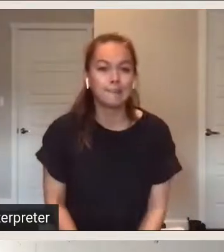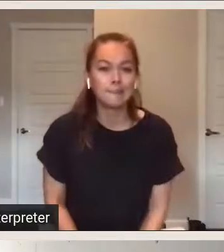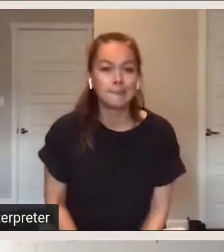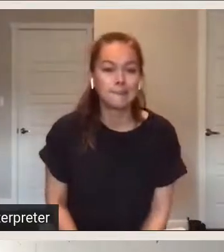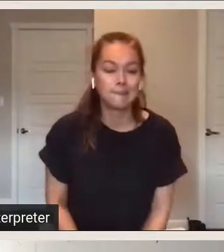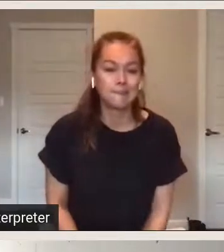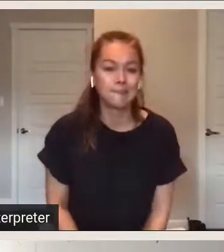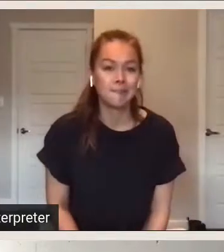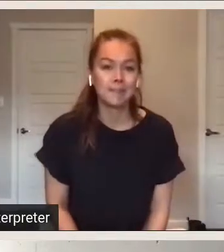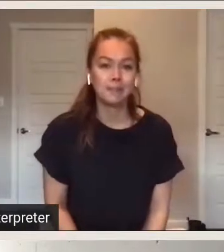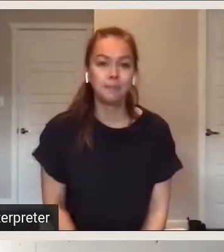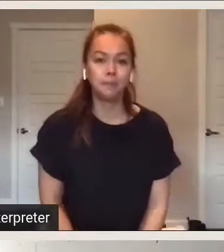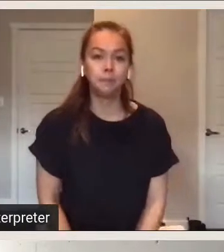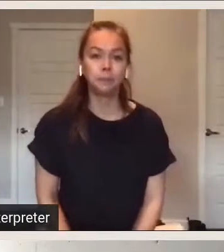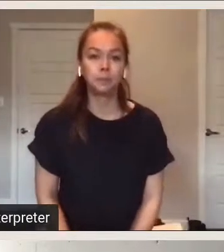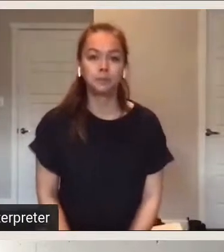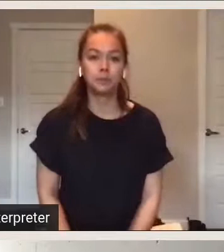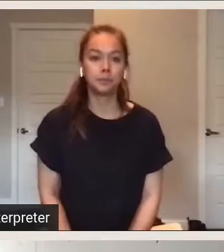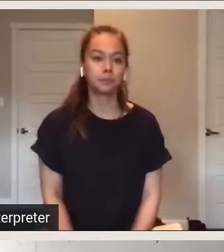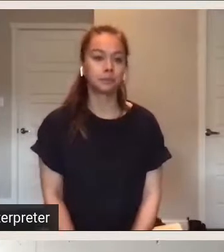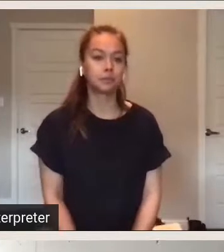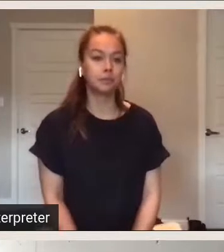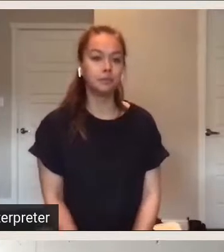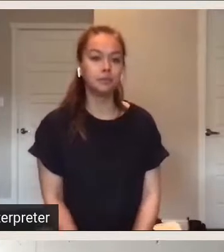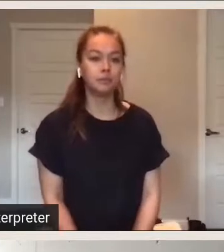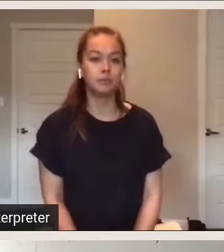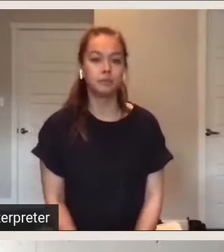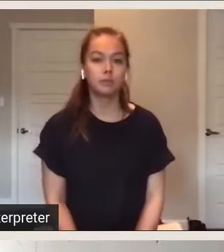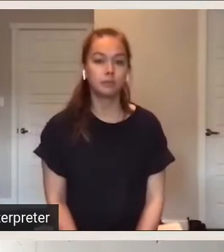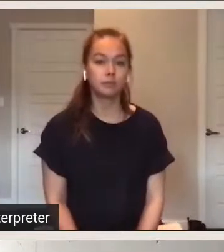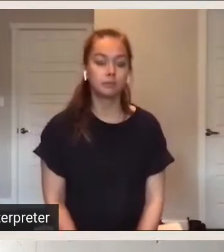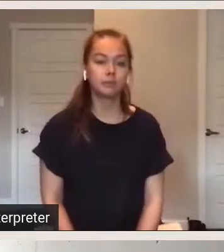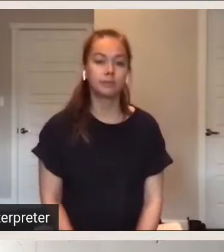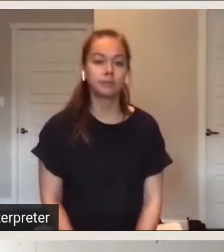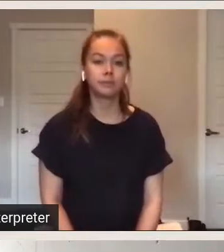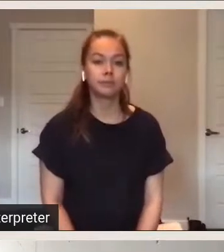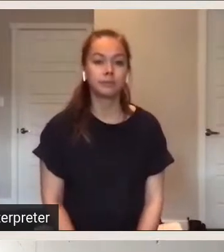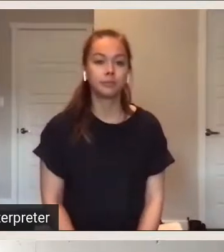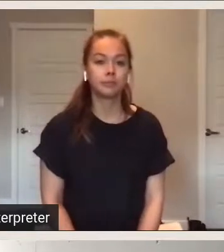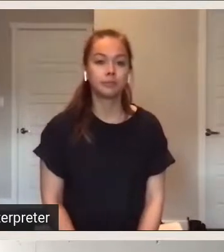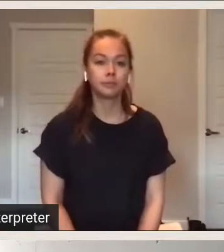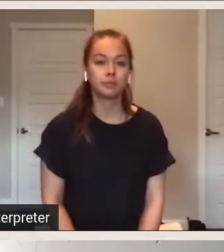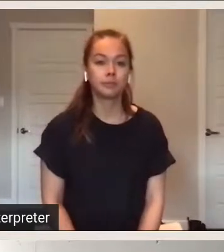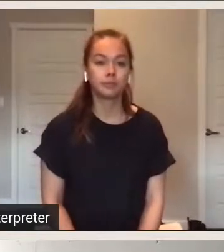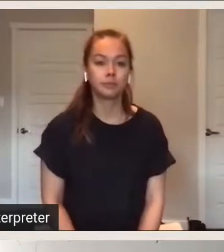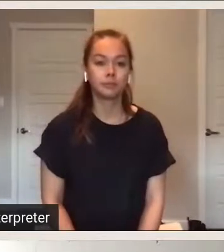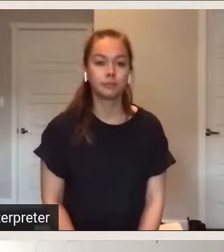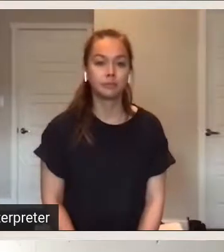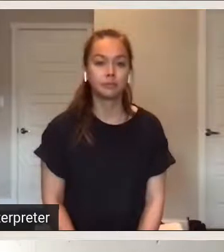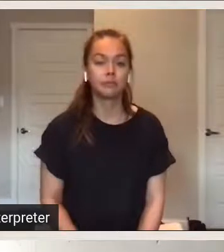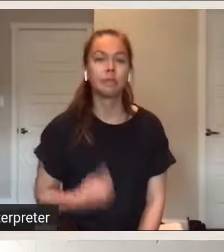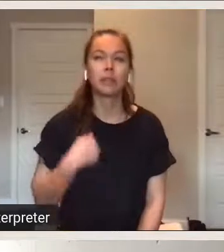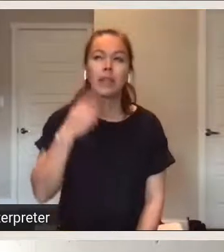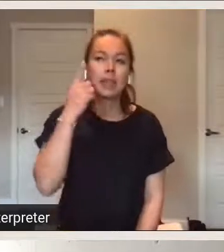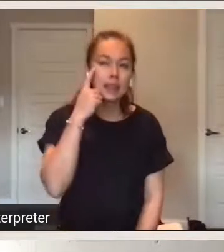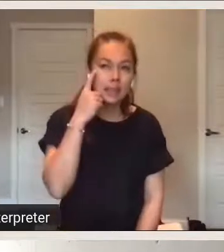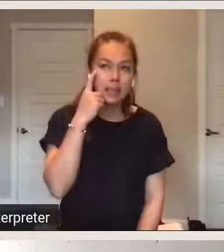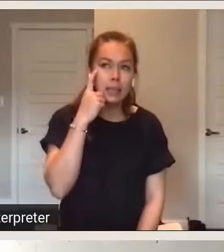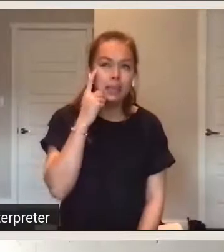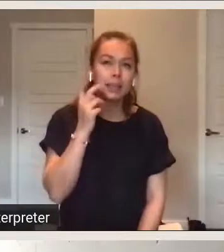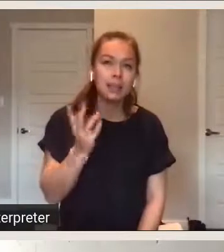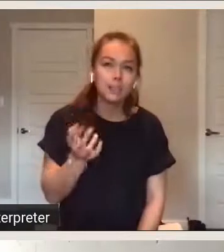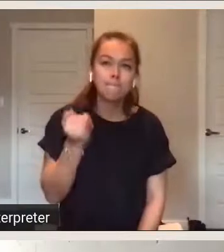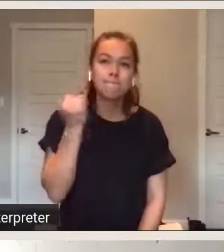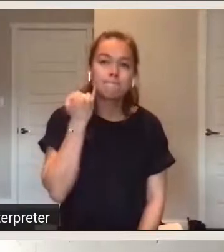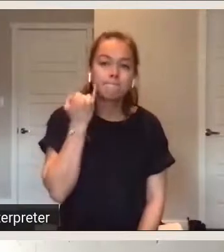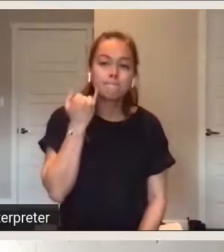I think if anything, I would have loved to have kind of gone more into those details, just